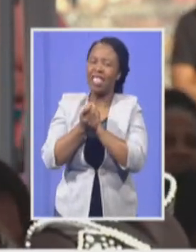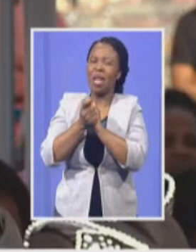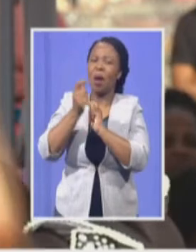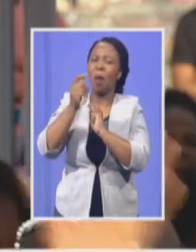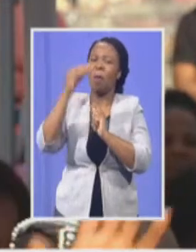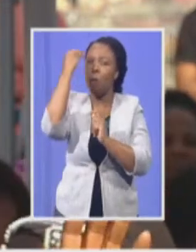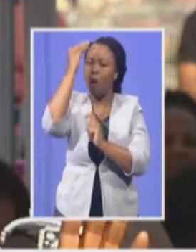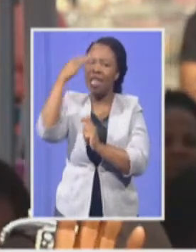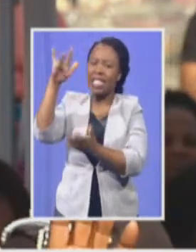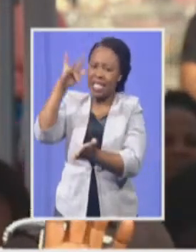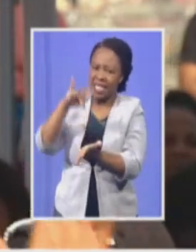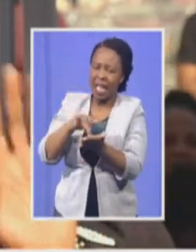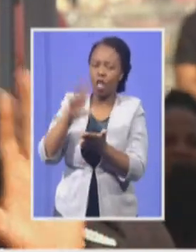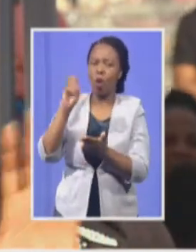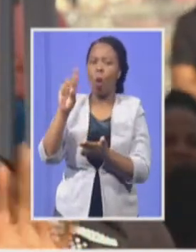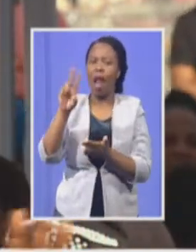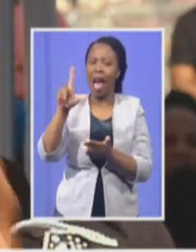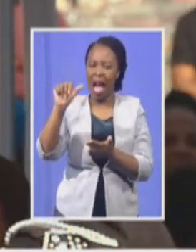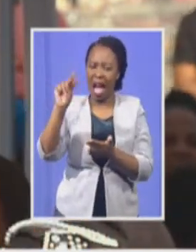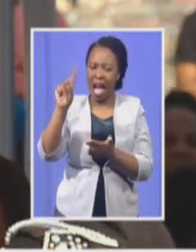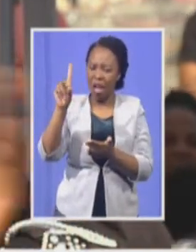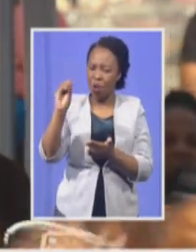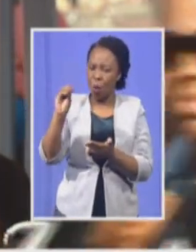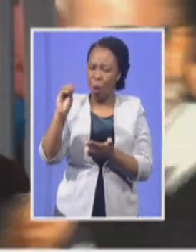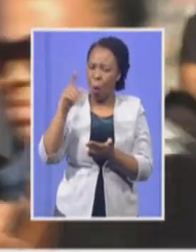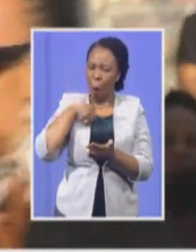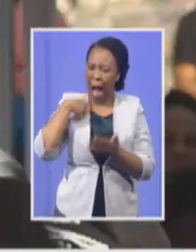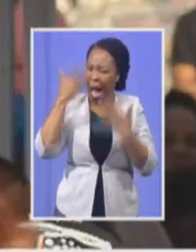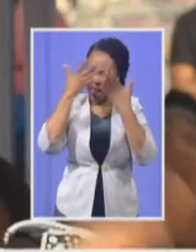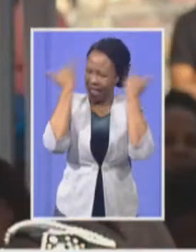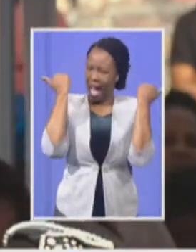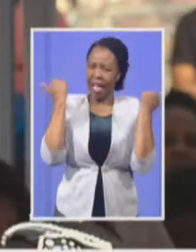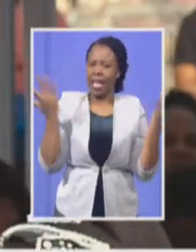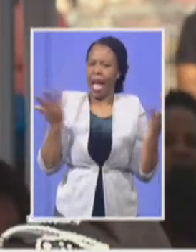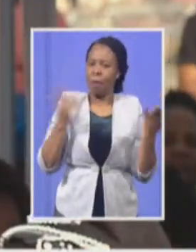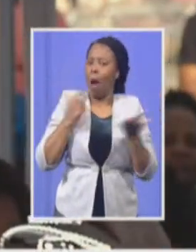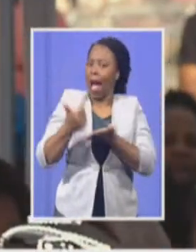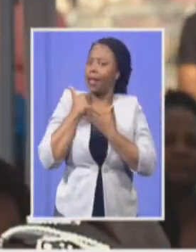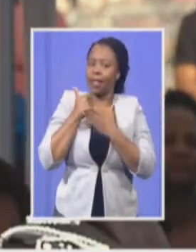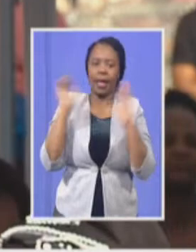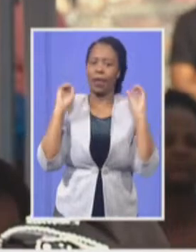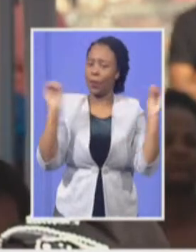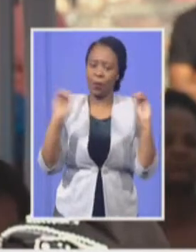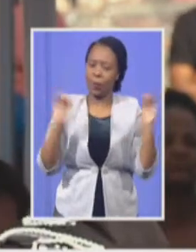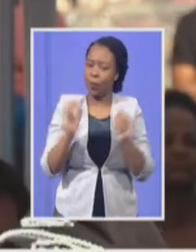kodwa e-Orlando asizuyazi uba yi-police station yakhe ngoba thina ayisincedi ngapha